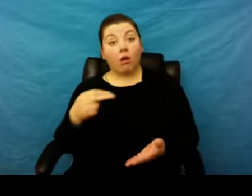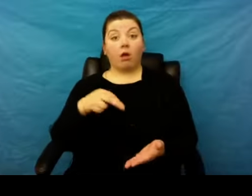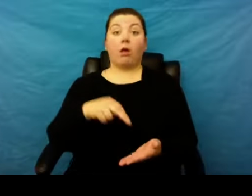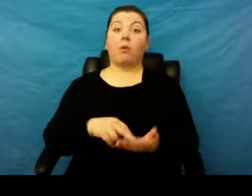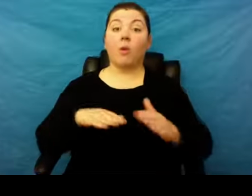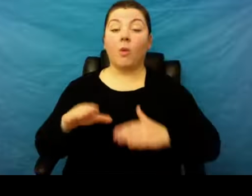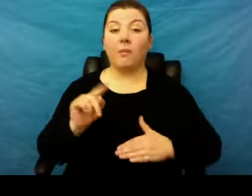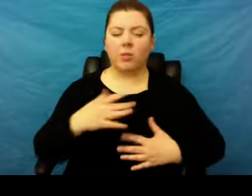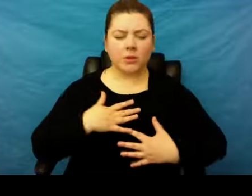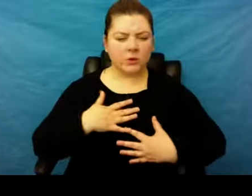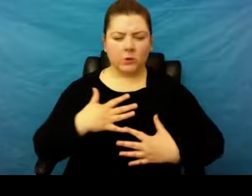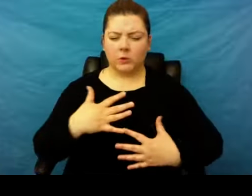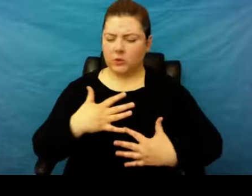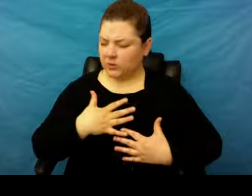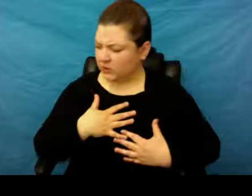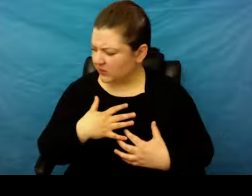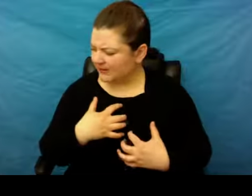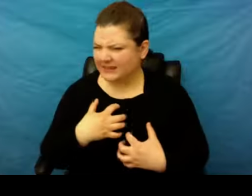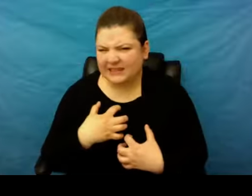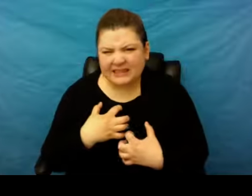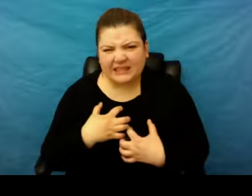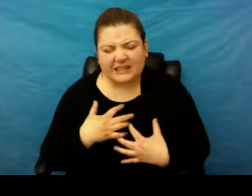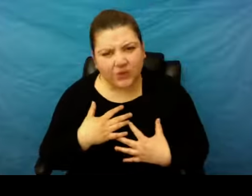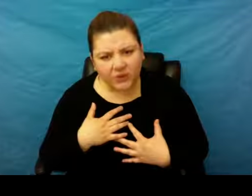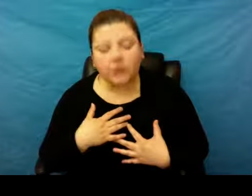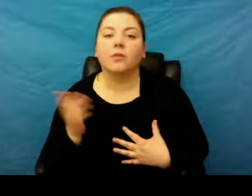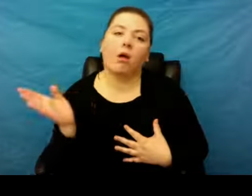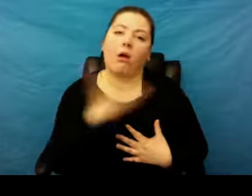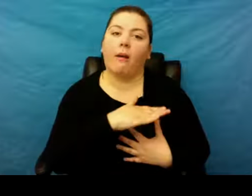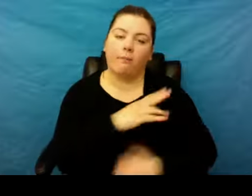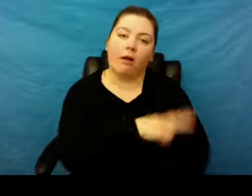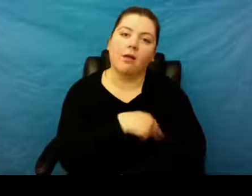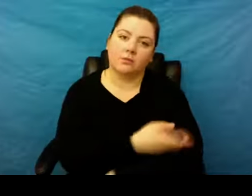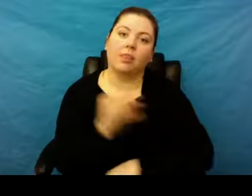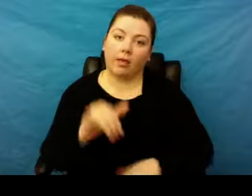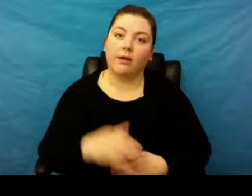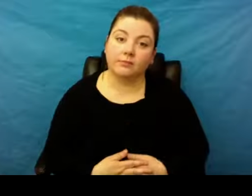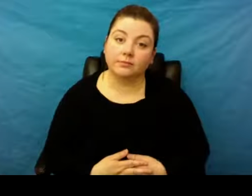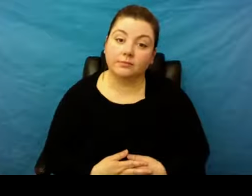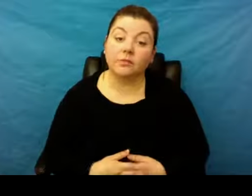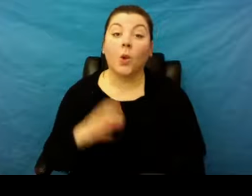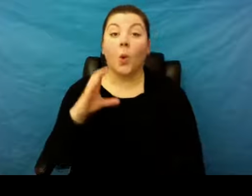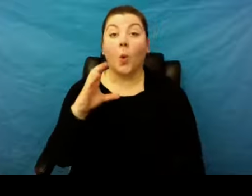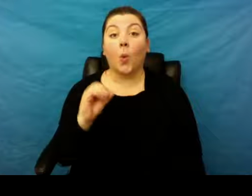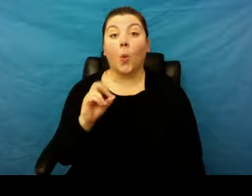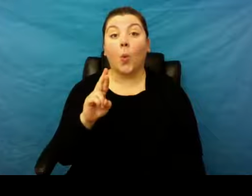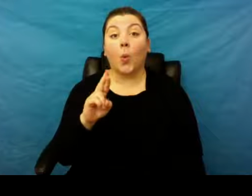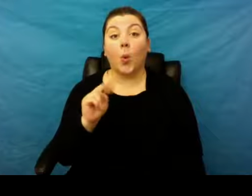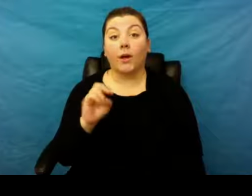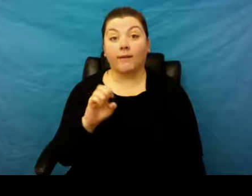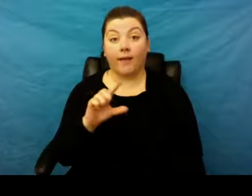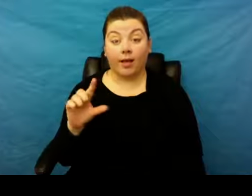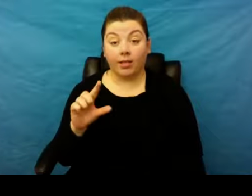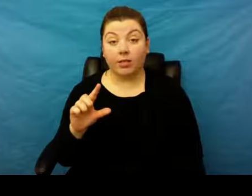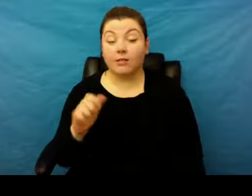people that should come to the hospital and be evaluated. At Cornell right now, what we're doing is a lot of the people that come to the emergency room, we're sending